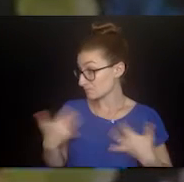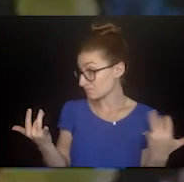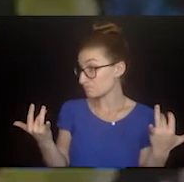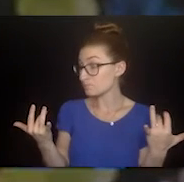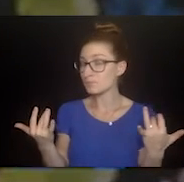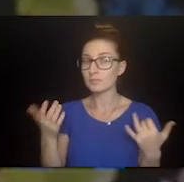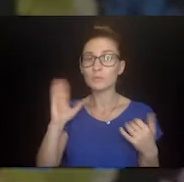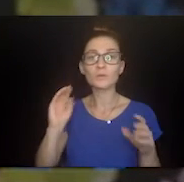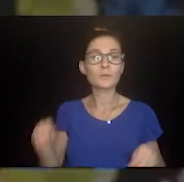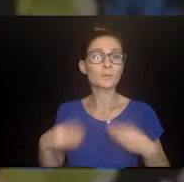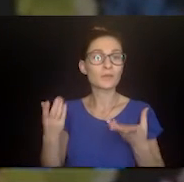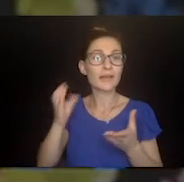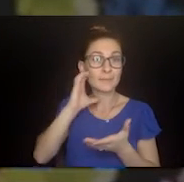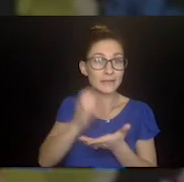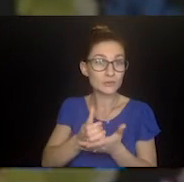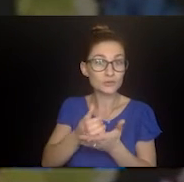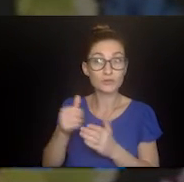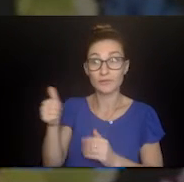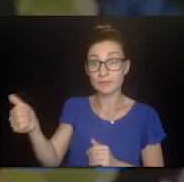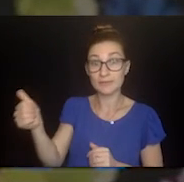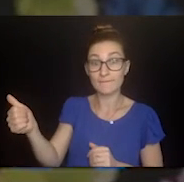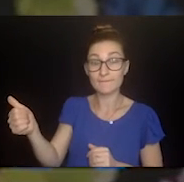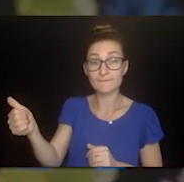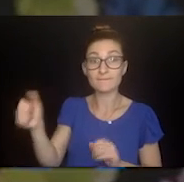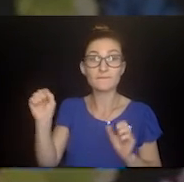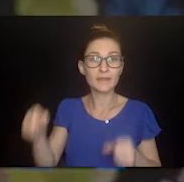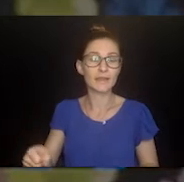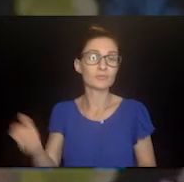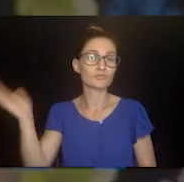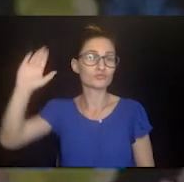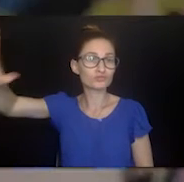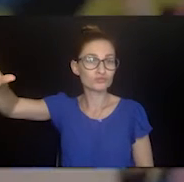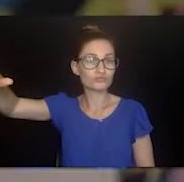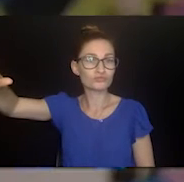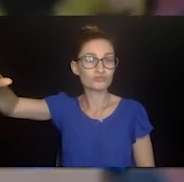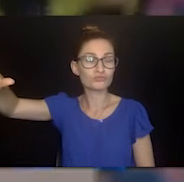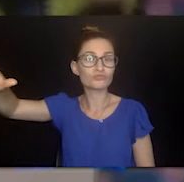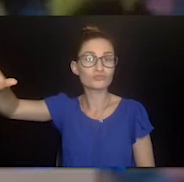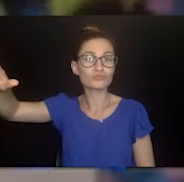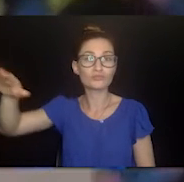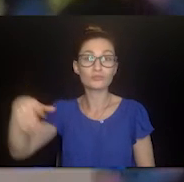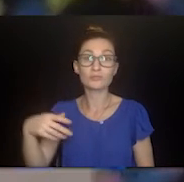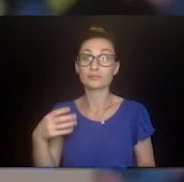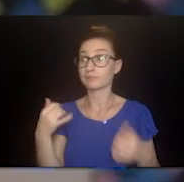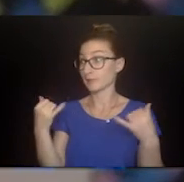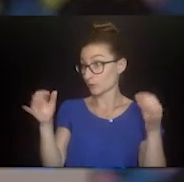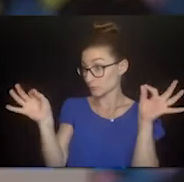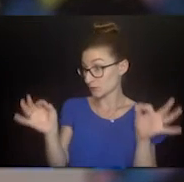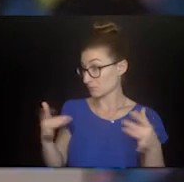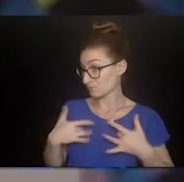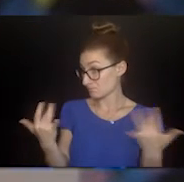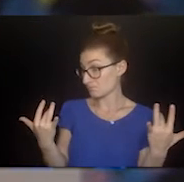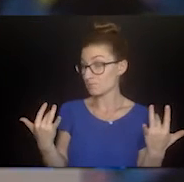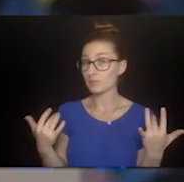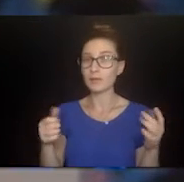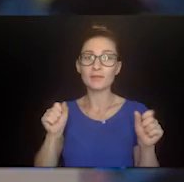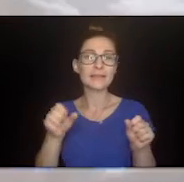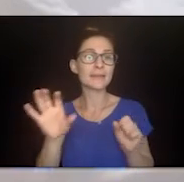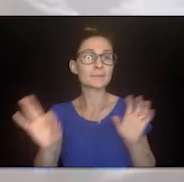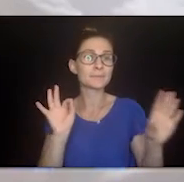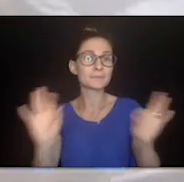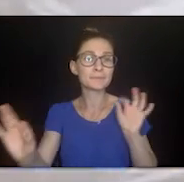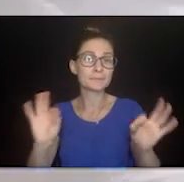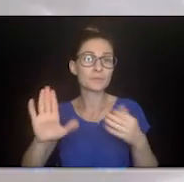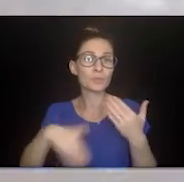happening? So we'll give him the photo of himself and he can put that up on the wall. and say, hey, what's going on, and lay out the cards, and he